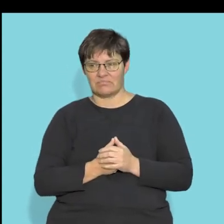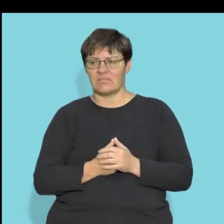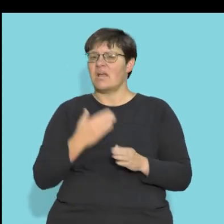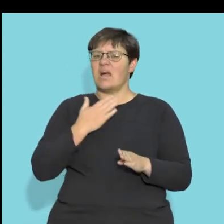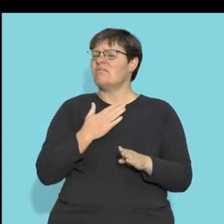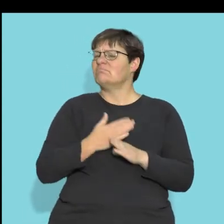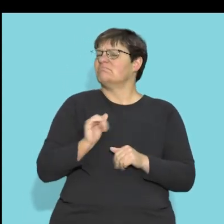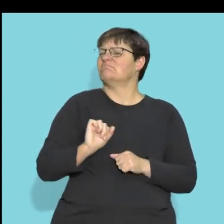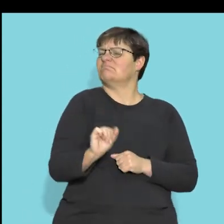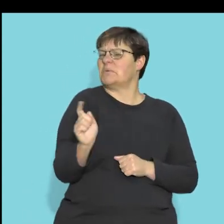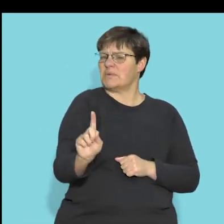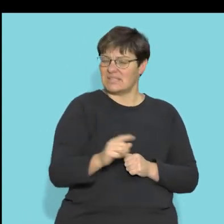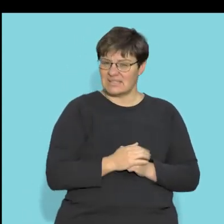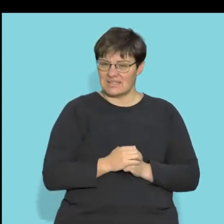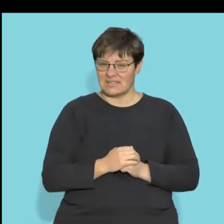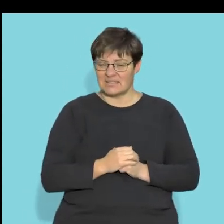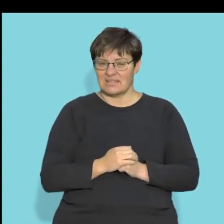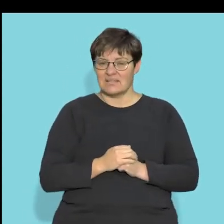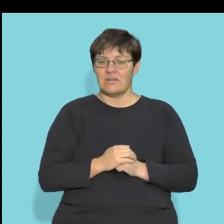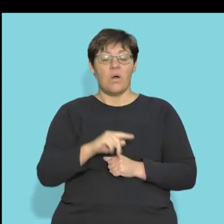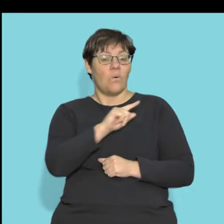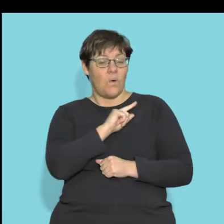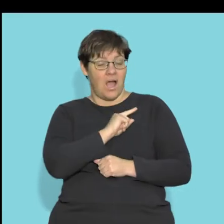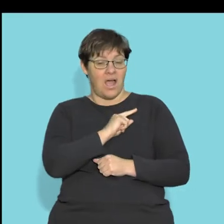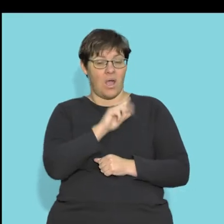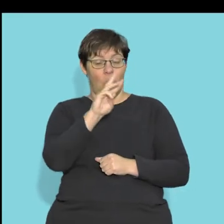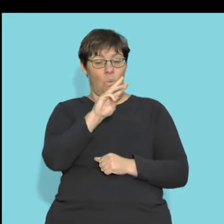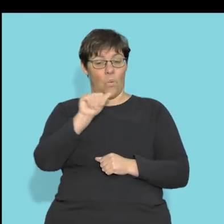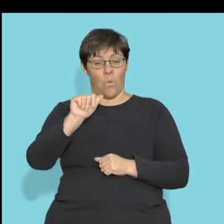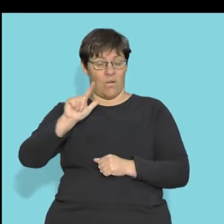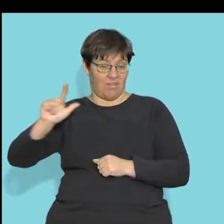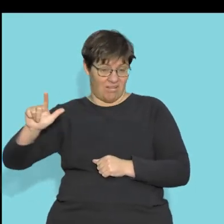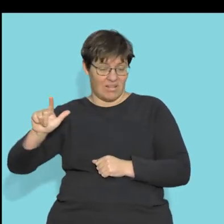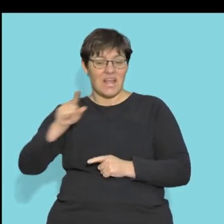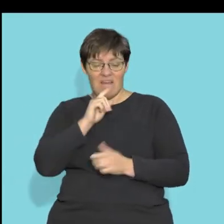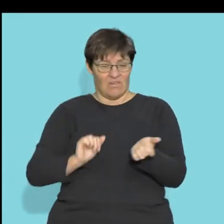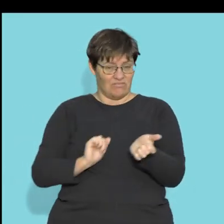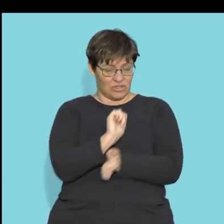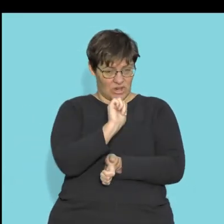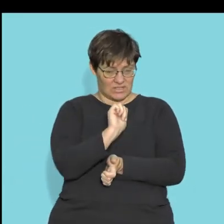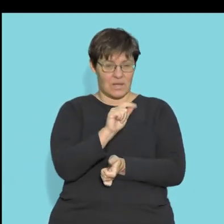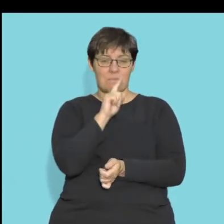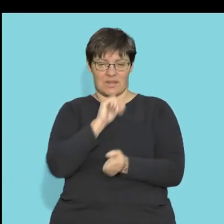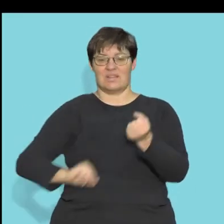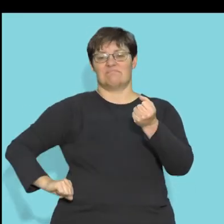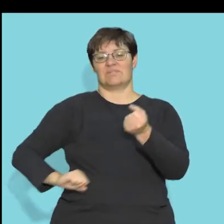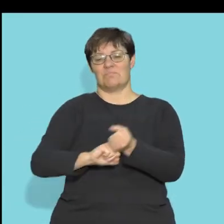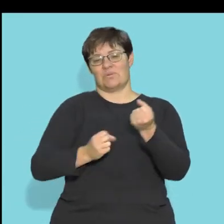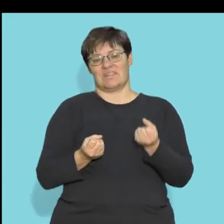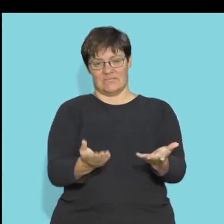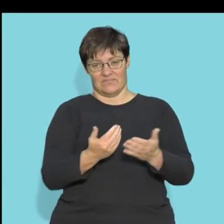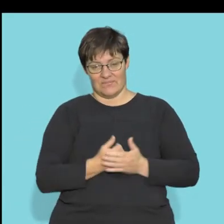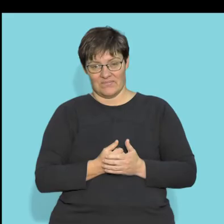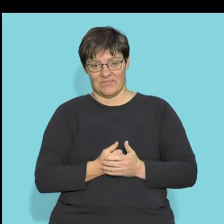As we said, what is the function of the cell wall? Because it has this solid feature, it supports. And